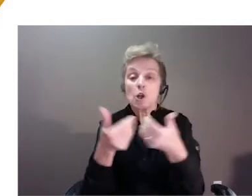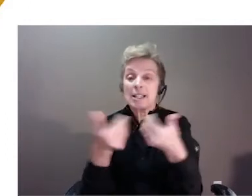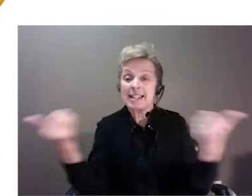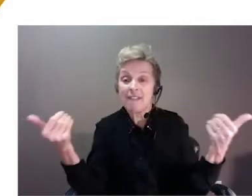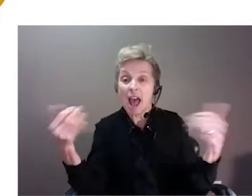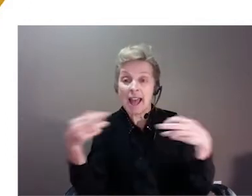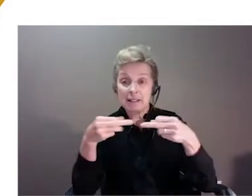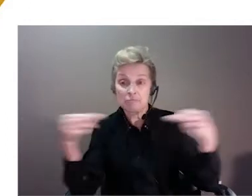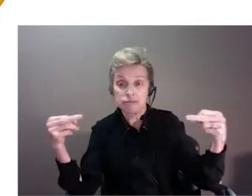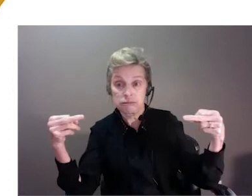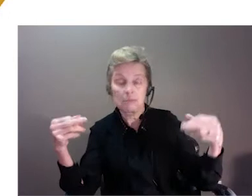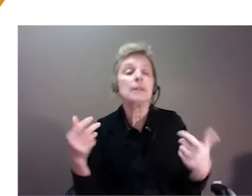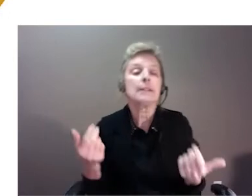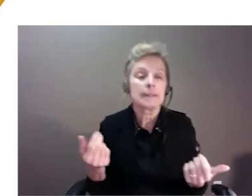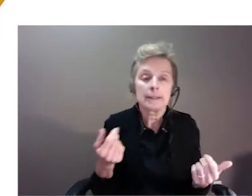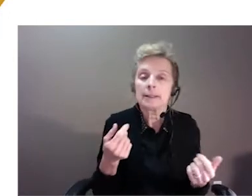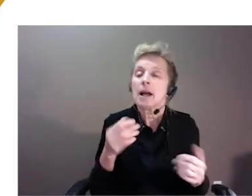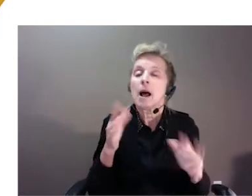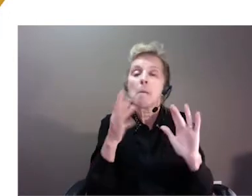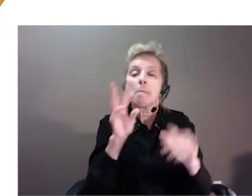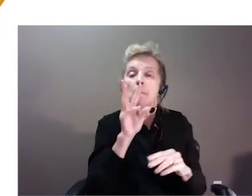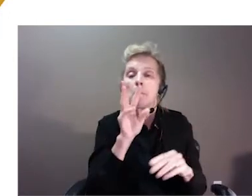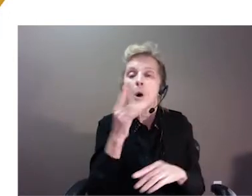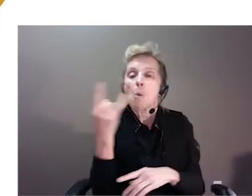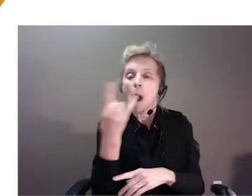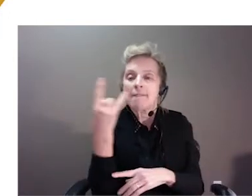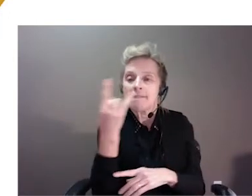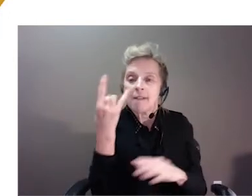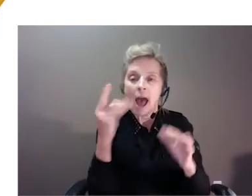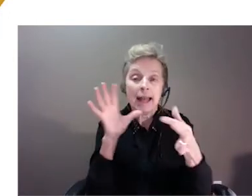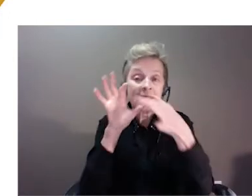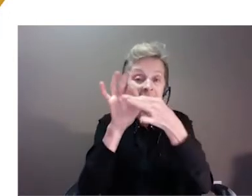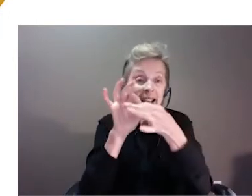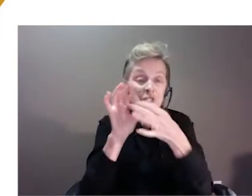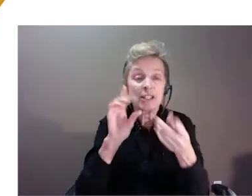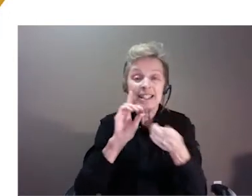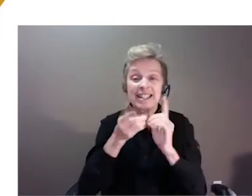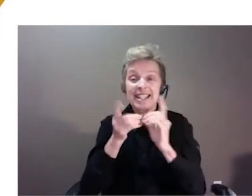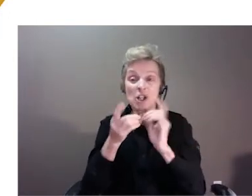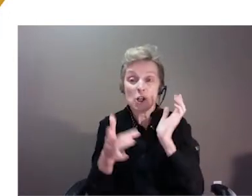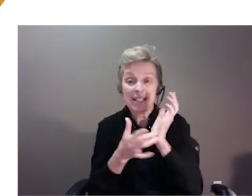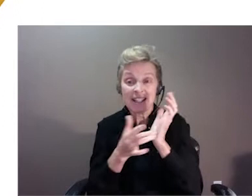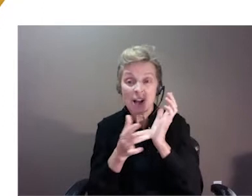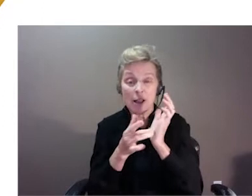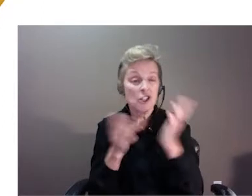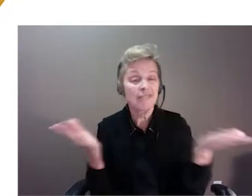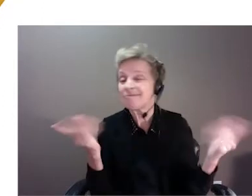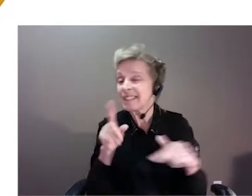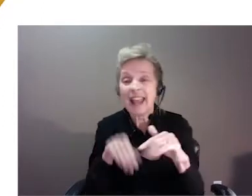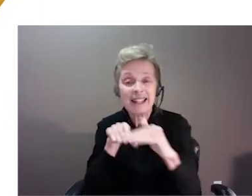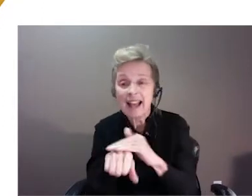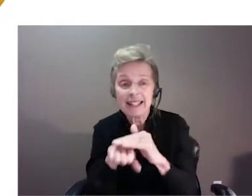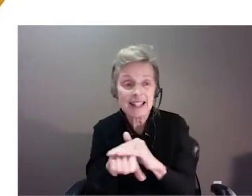of having access to broadband connection and access to digital technologies. Access to connectivity and the internet, as an